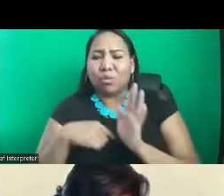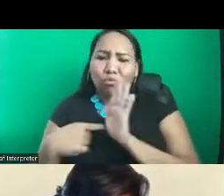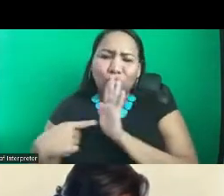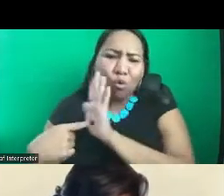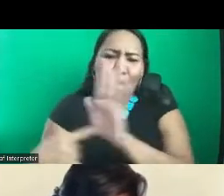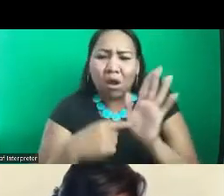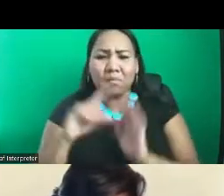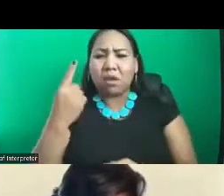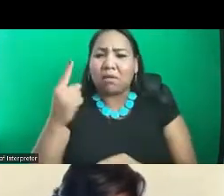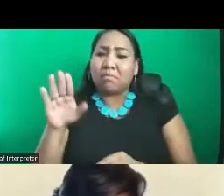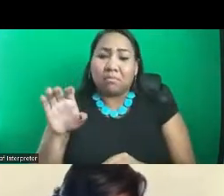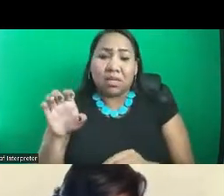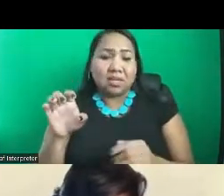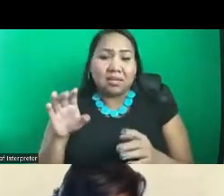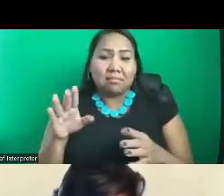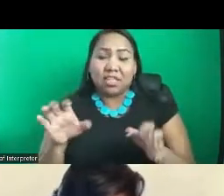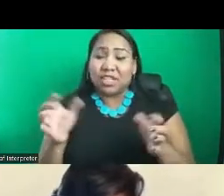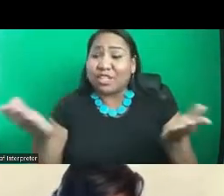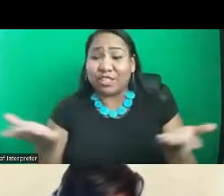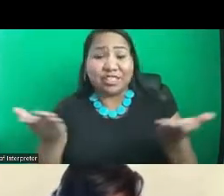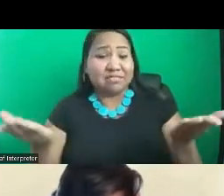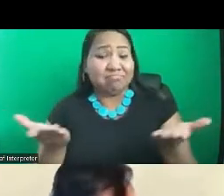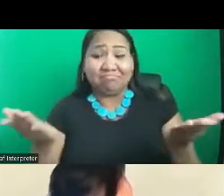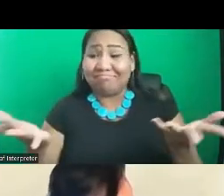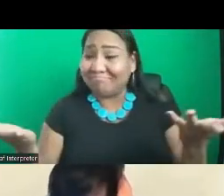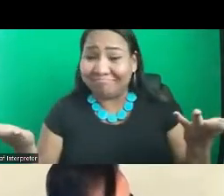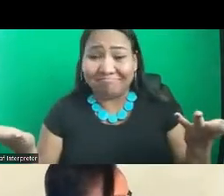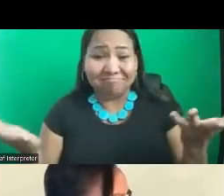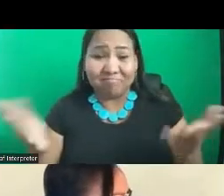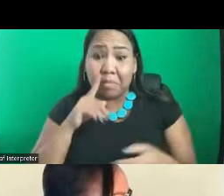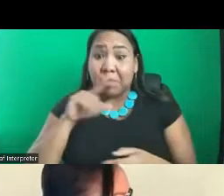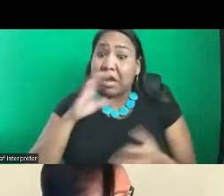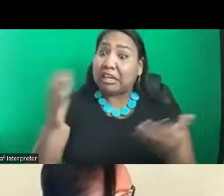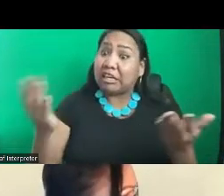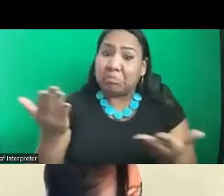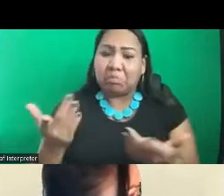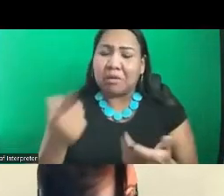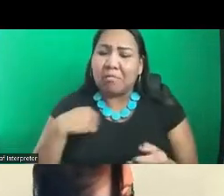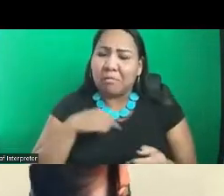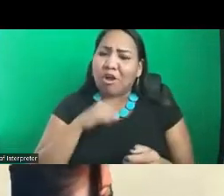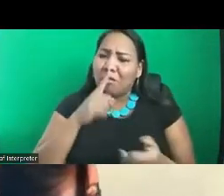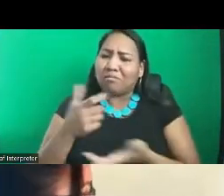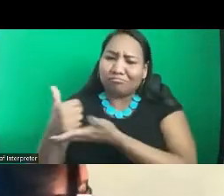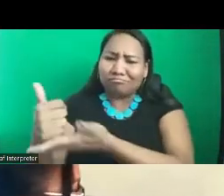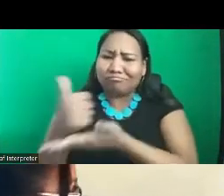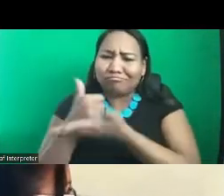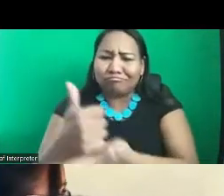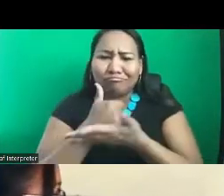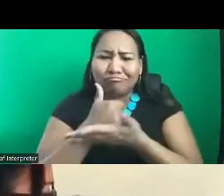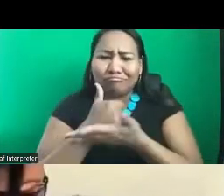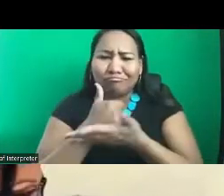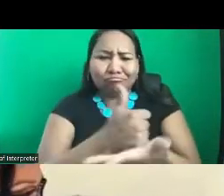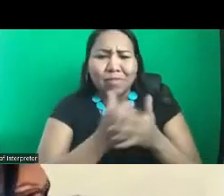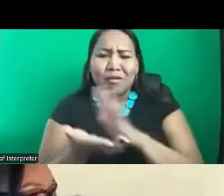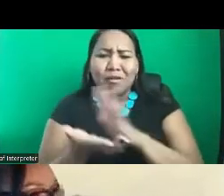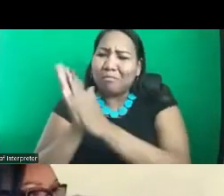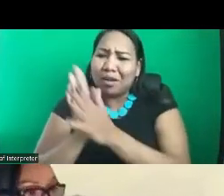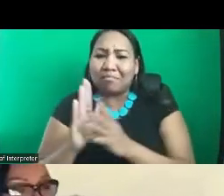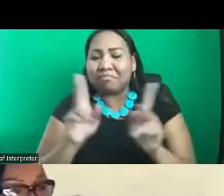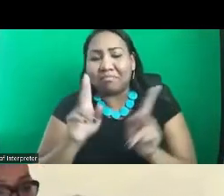because none of us need to be here, but here we are, wanting to help others become nurses, to help our